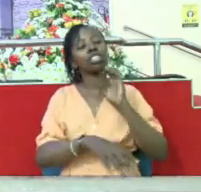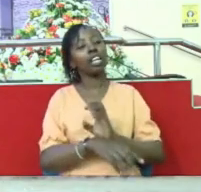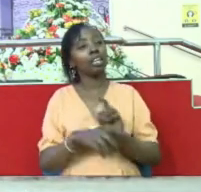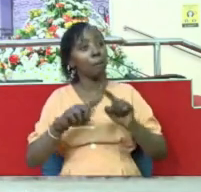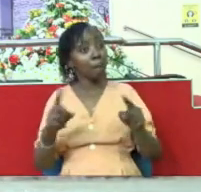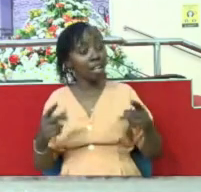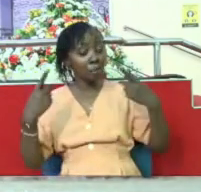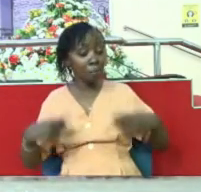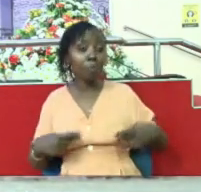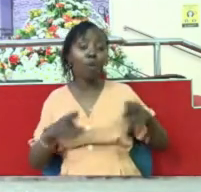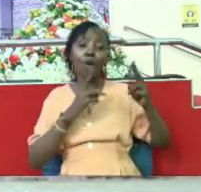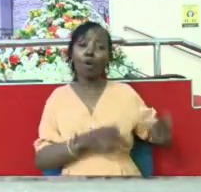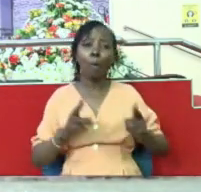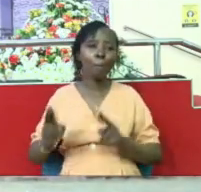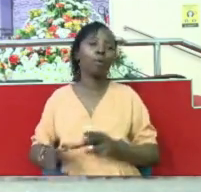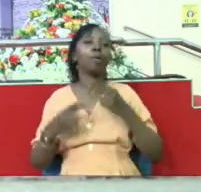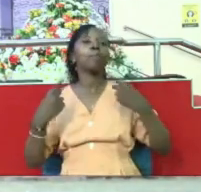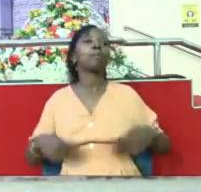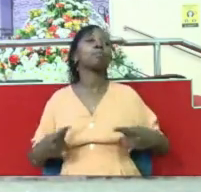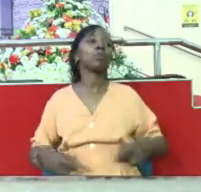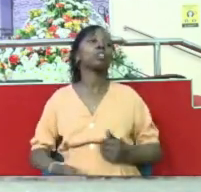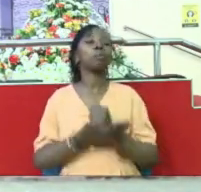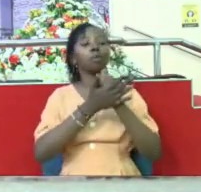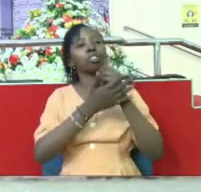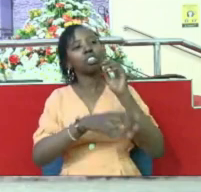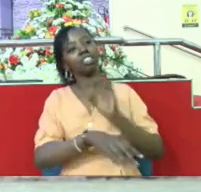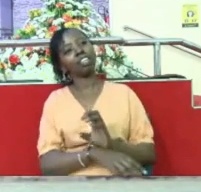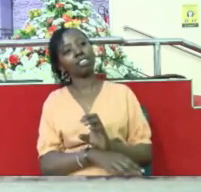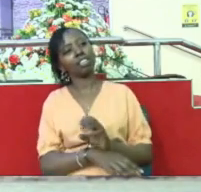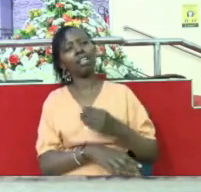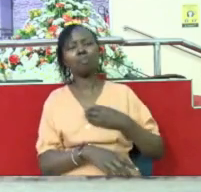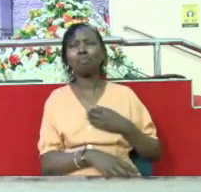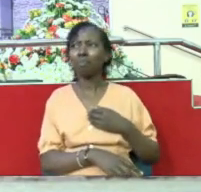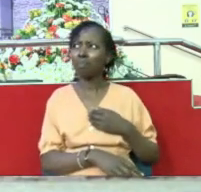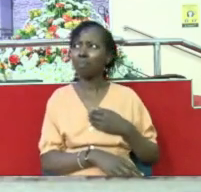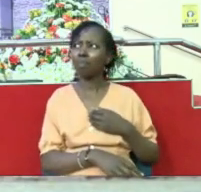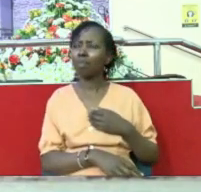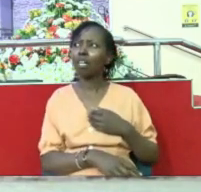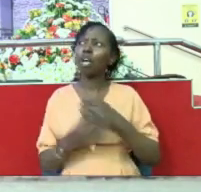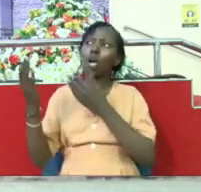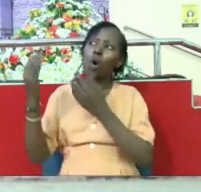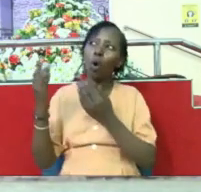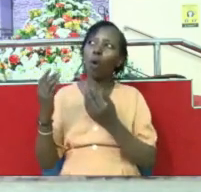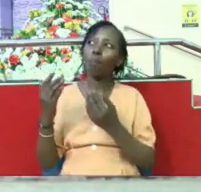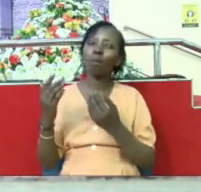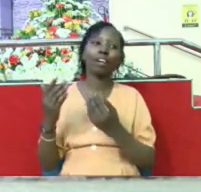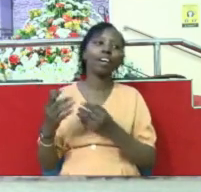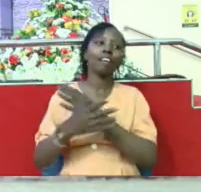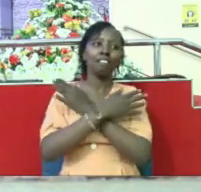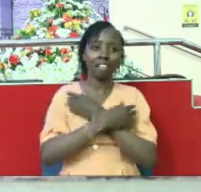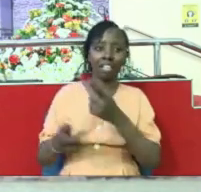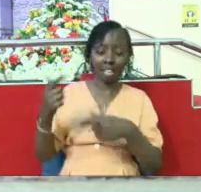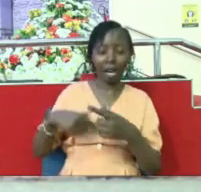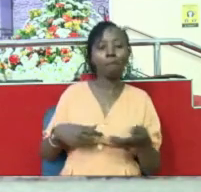sababu watu wetu walitoa. And I wish he comes now. Sasa angekuja. Then he might disappear kabisa. Anaweza ingia rocket